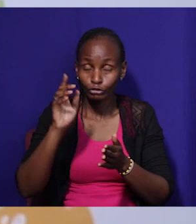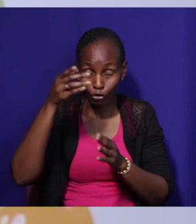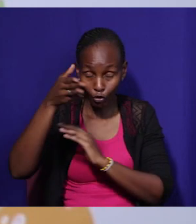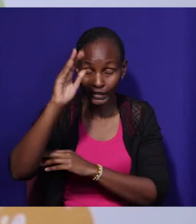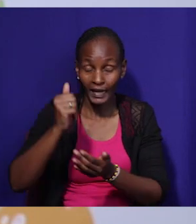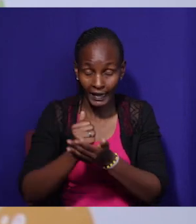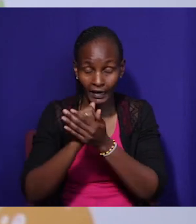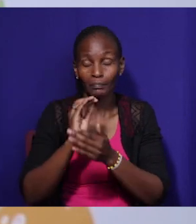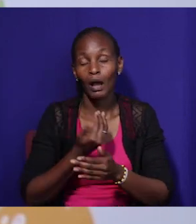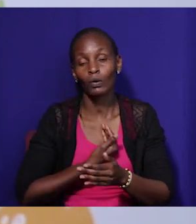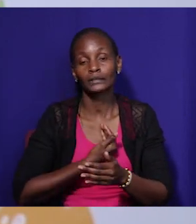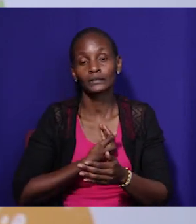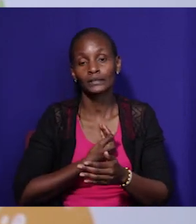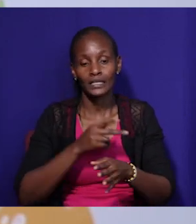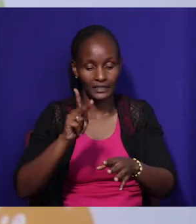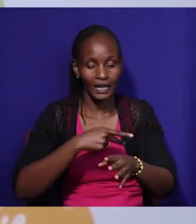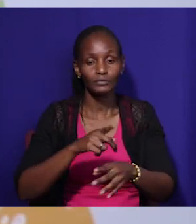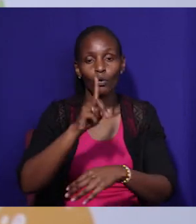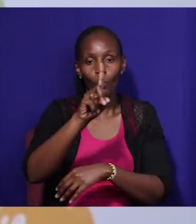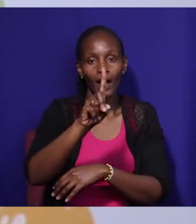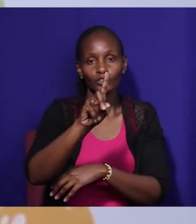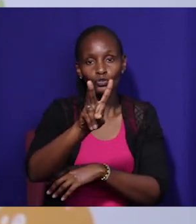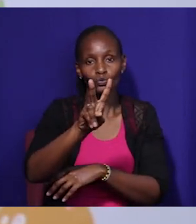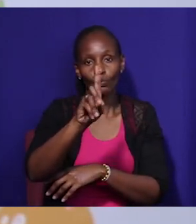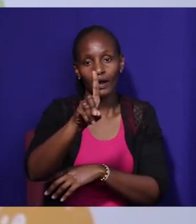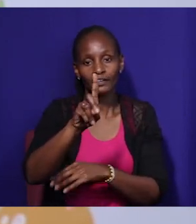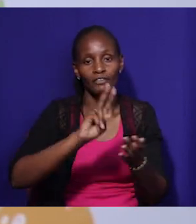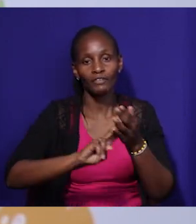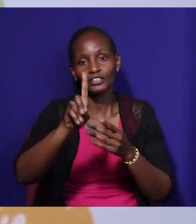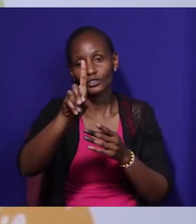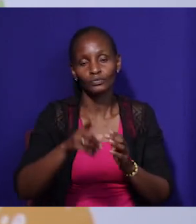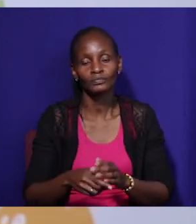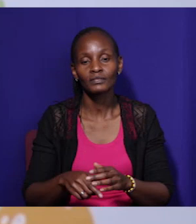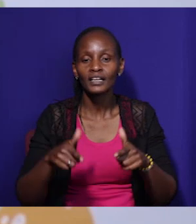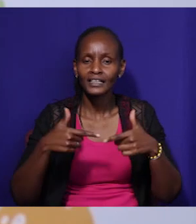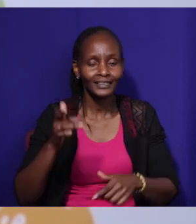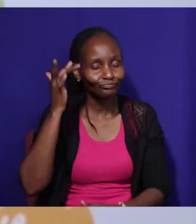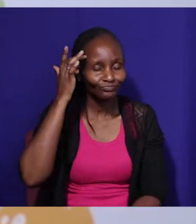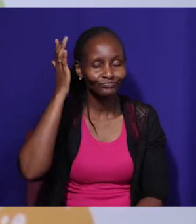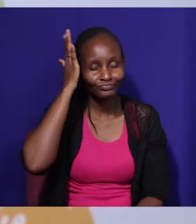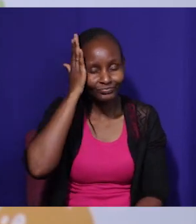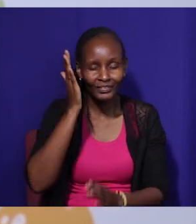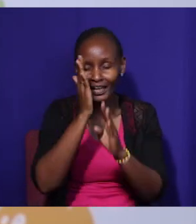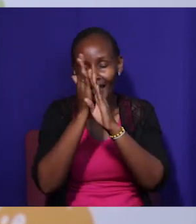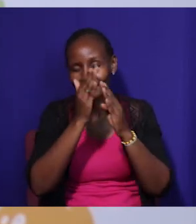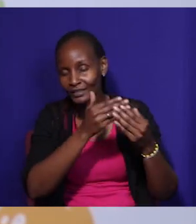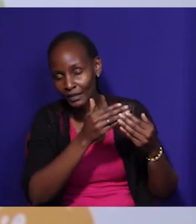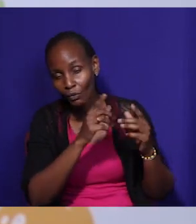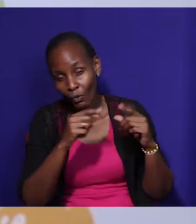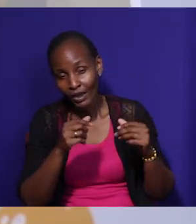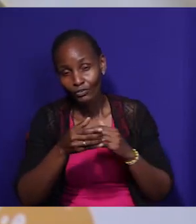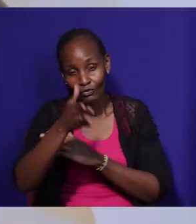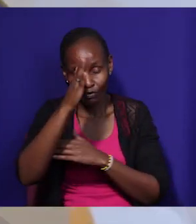Psalm 121, verse 2. Please let's memorize it. Hide the word of God in